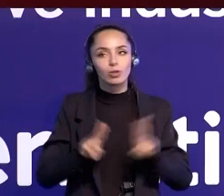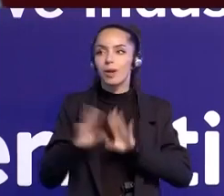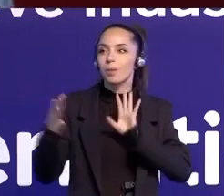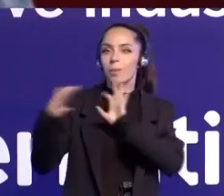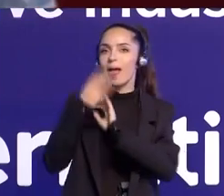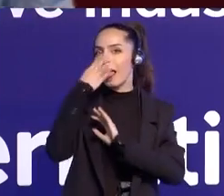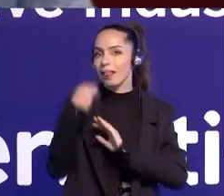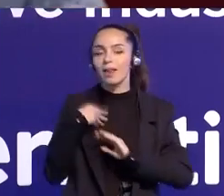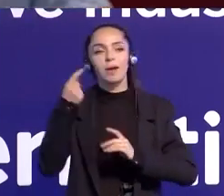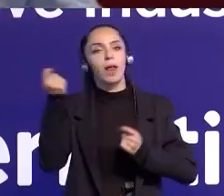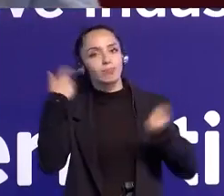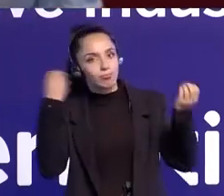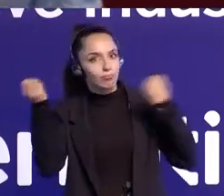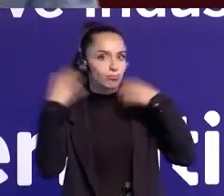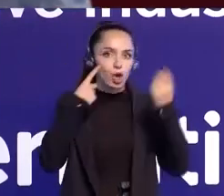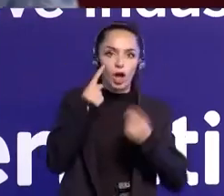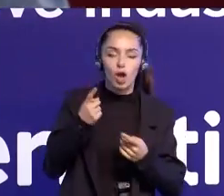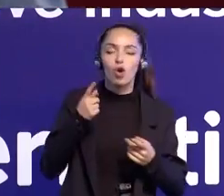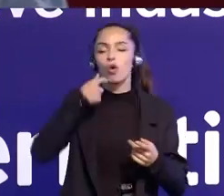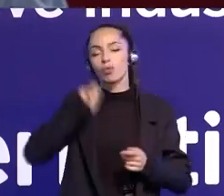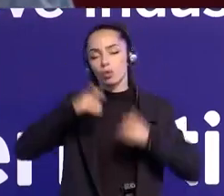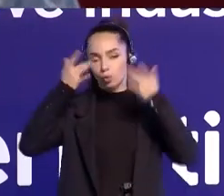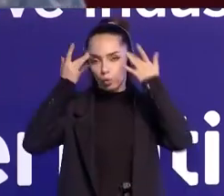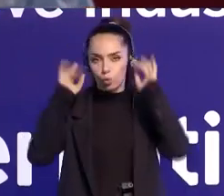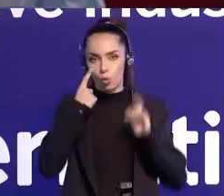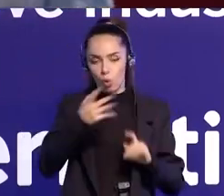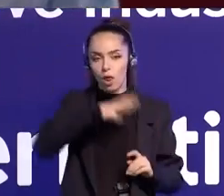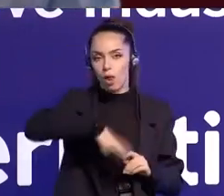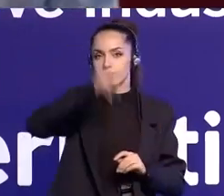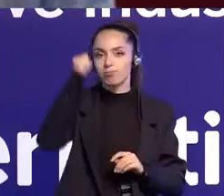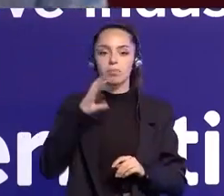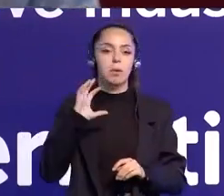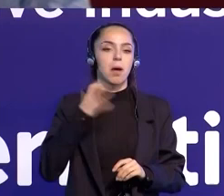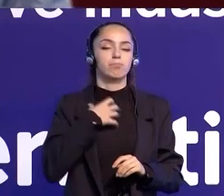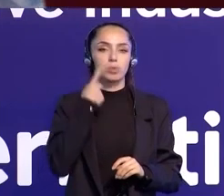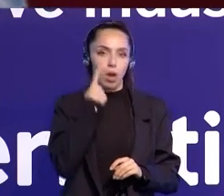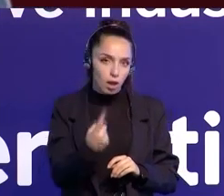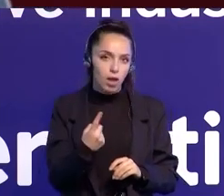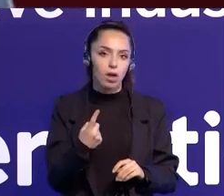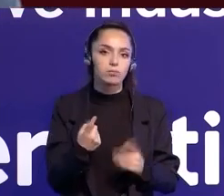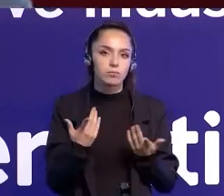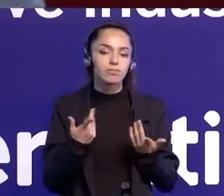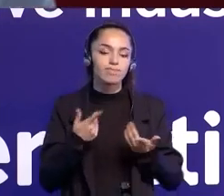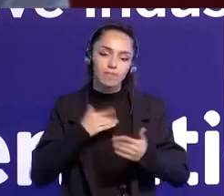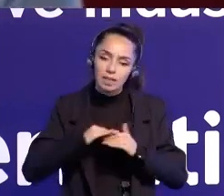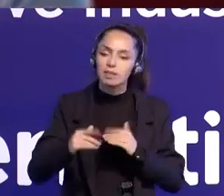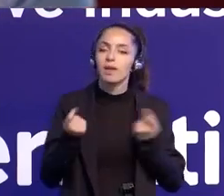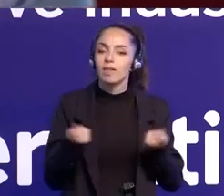Ukrainian cultural sector is decentralized and really horizontal. But in the long